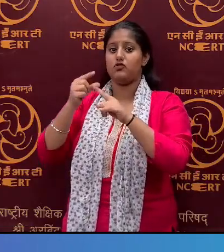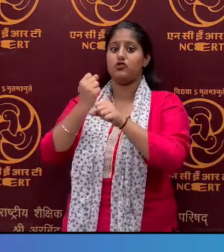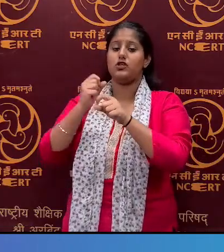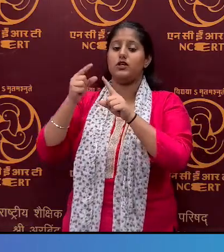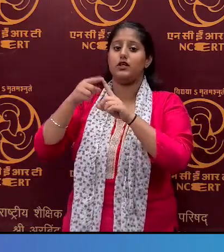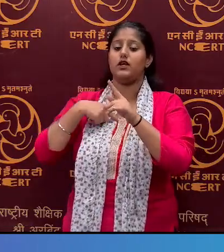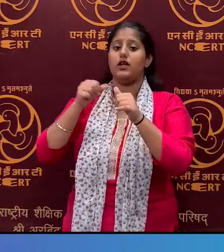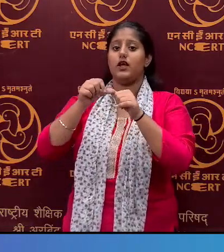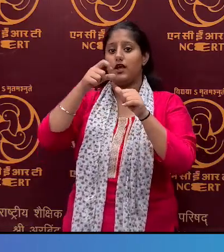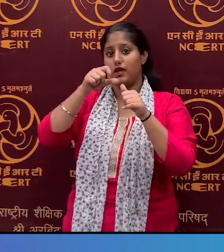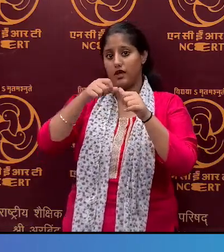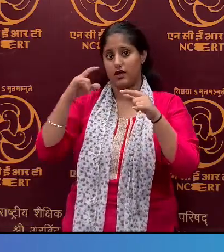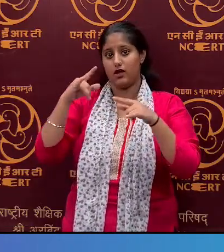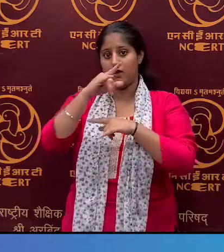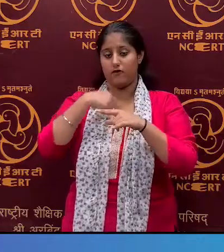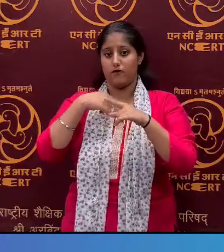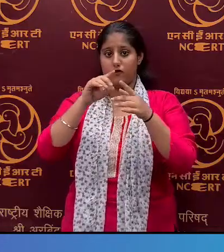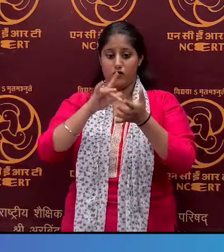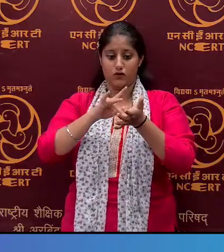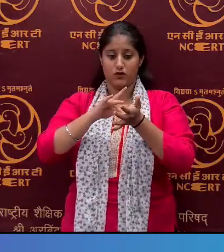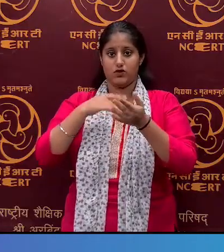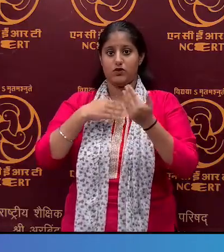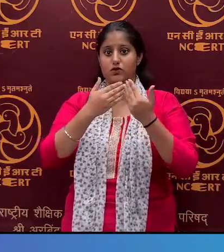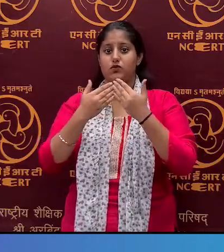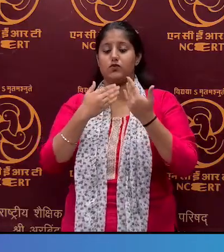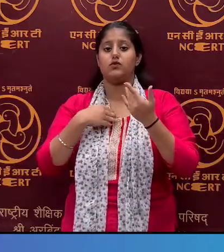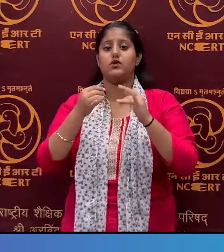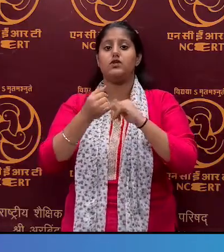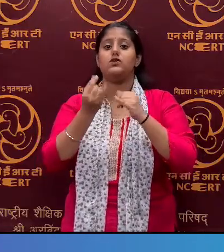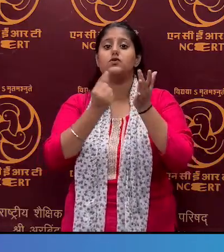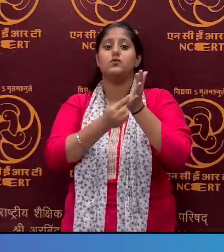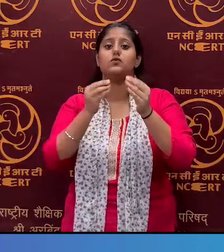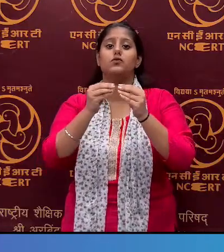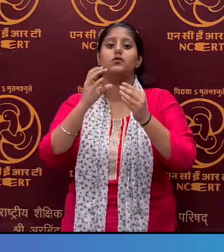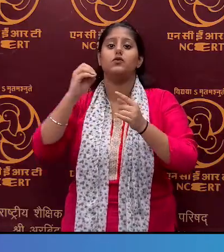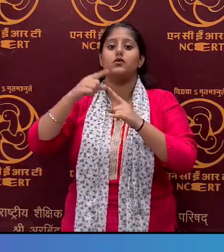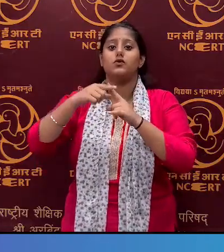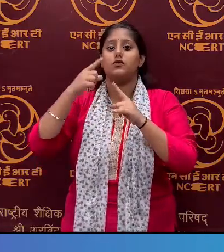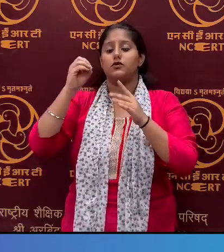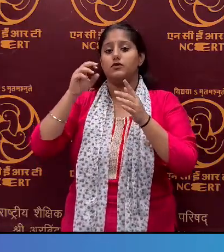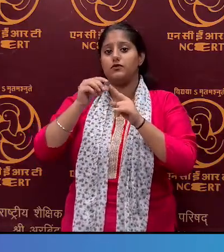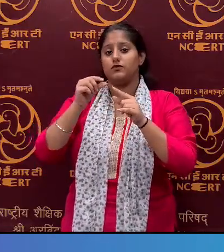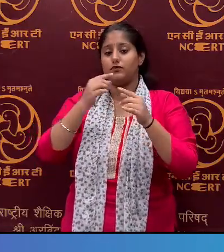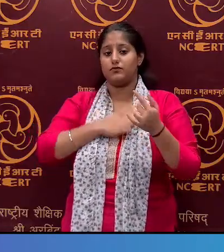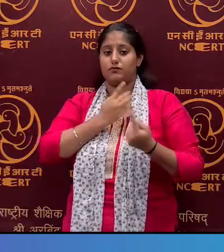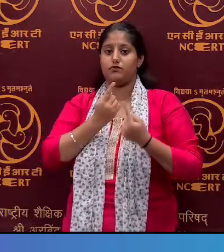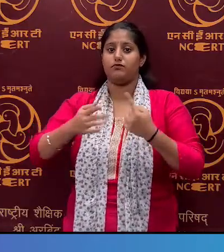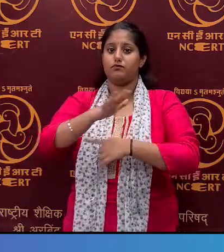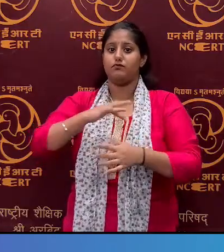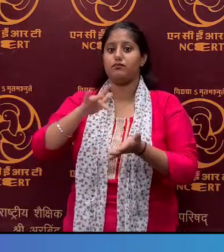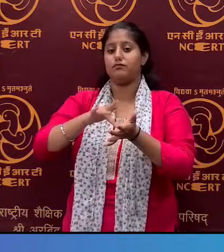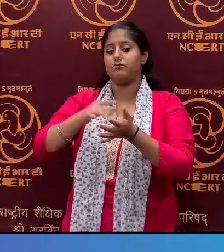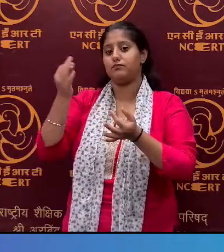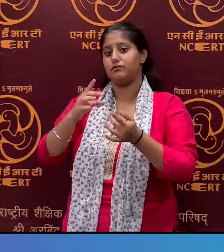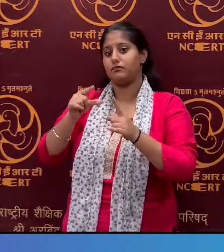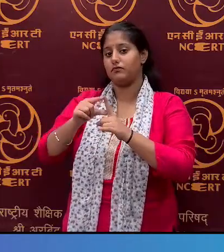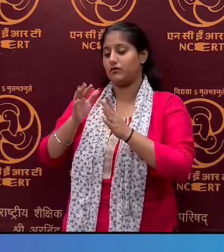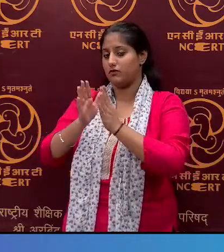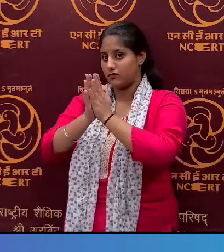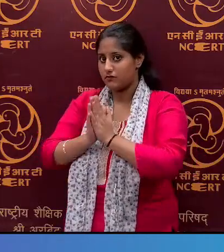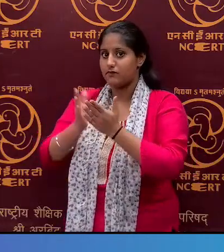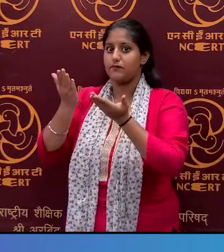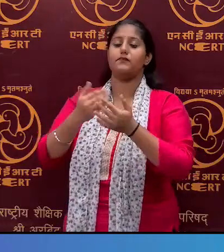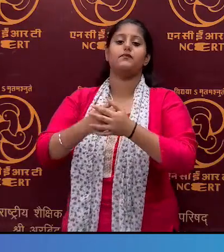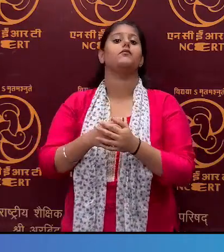Force Golden Jubilee Institution, Subroto Park, Delhi. Sir, a very warm welcome. Namaskar. Thank you, Neil.